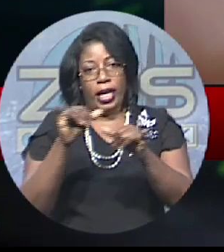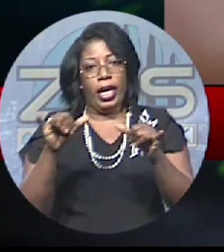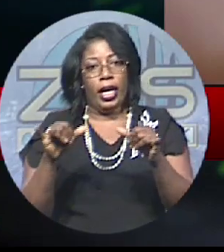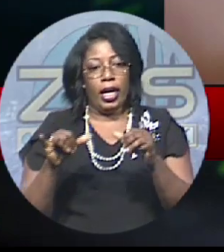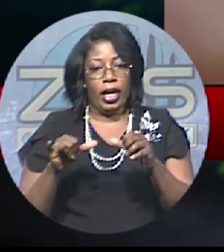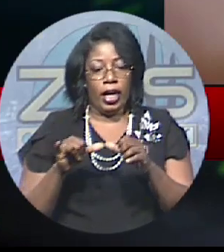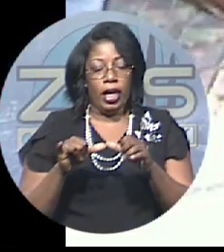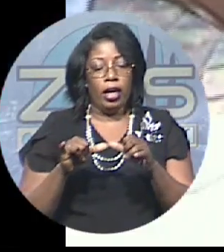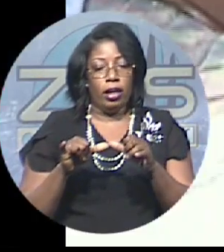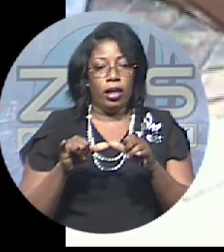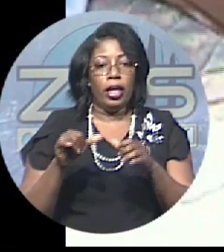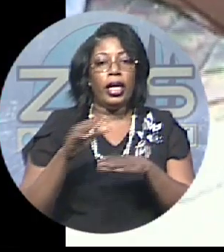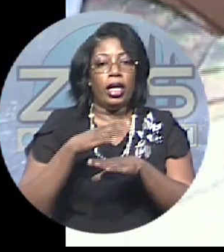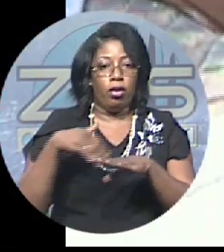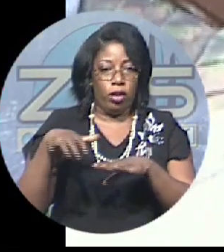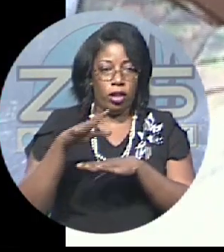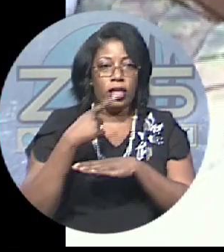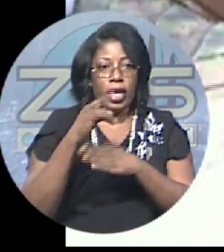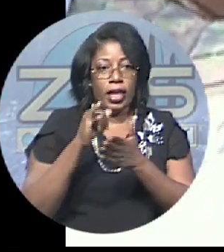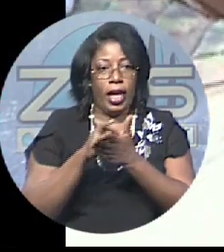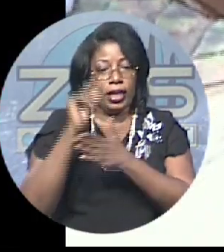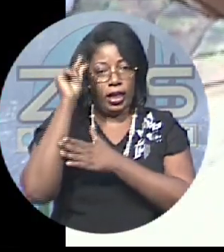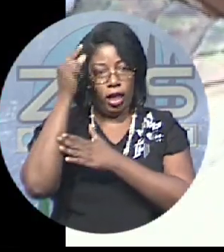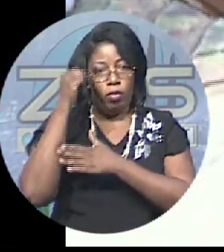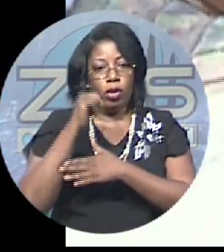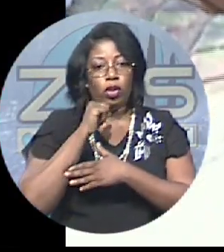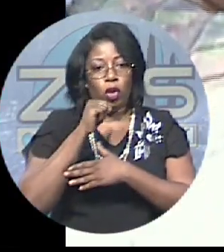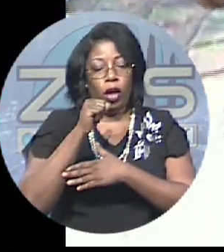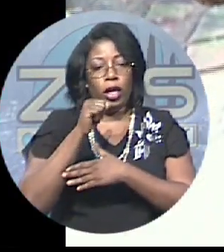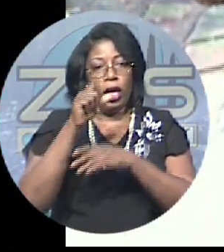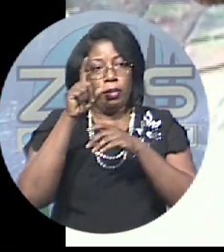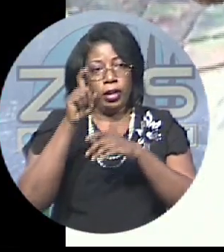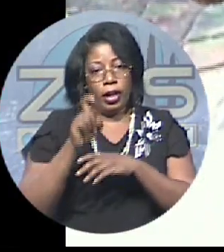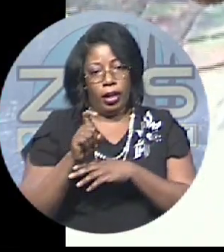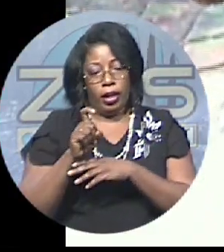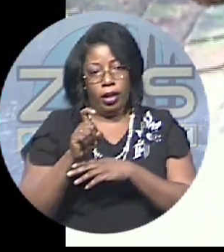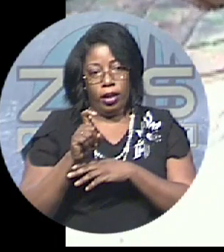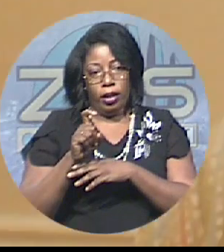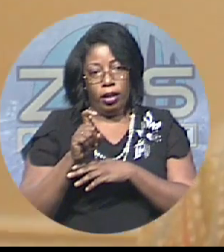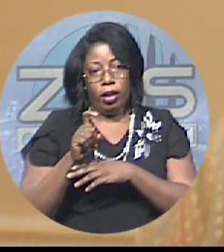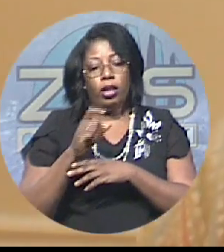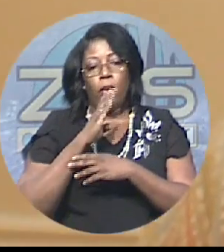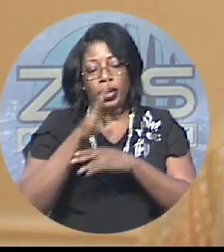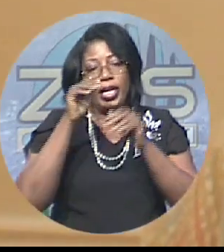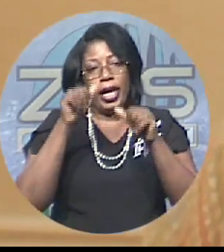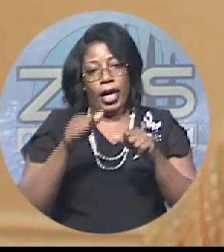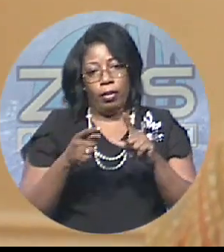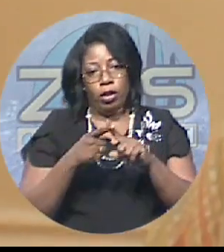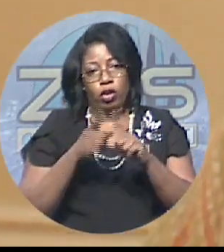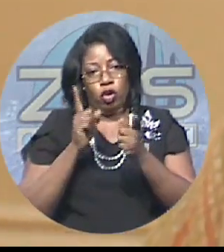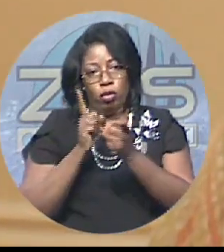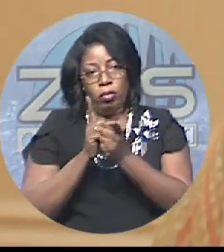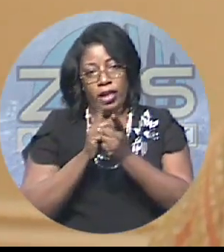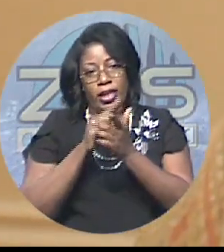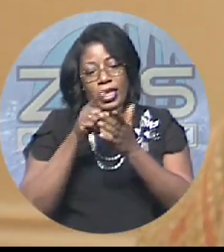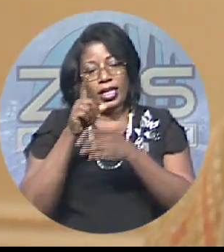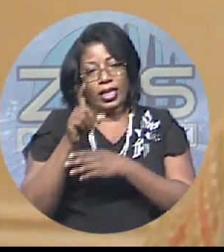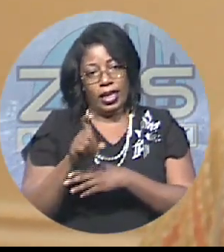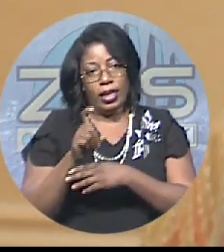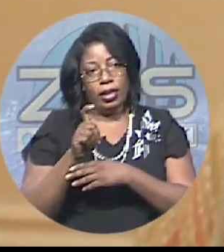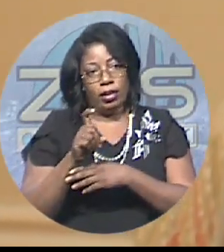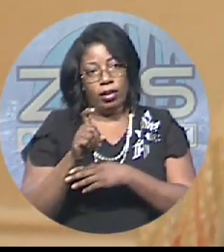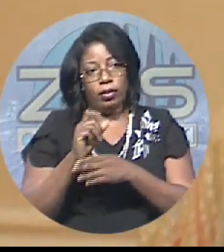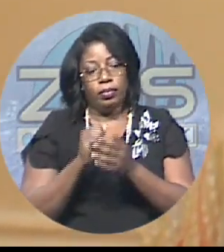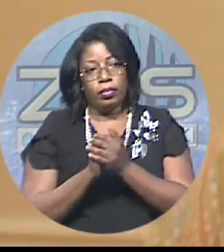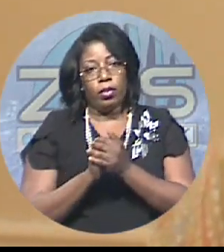Mr. Christie says one thing's clear, the government won't be able to meet these needs on its own. I'm going to have to make an appeal and